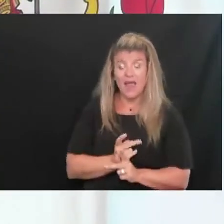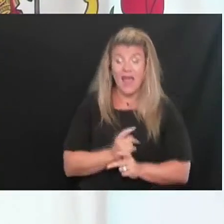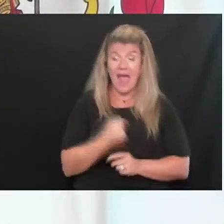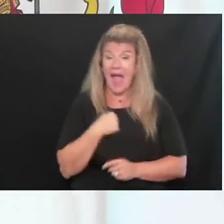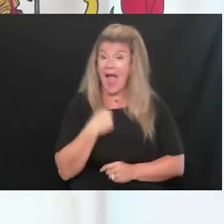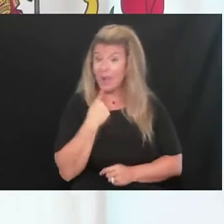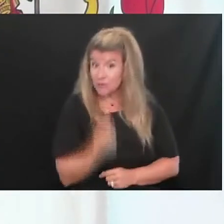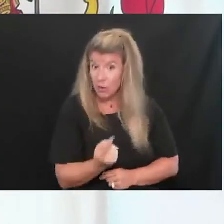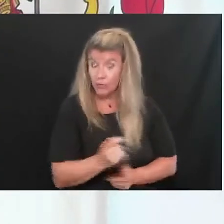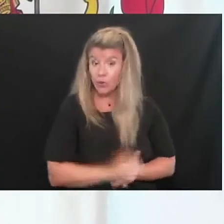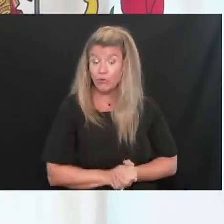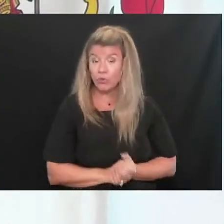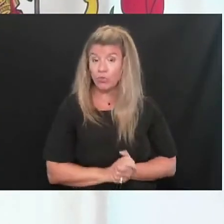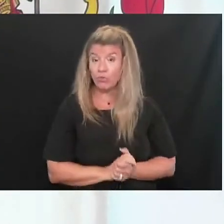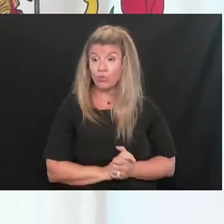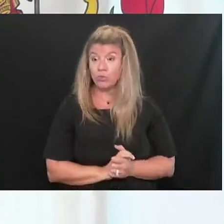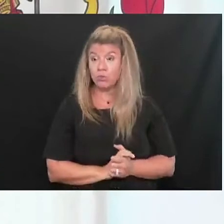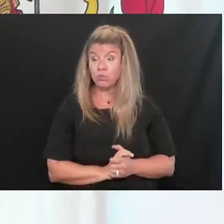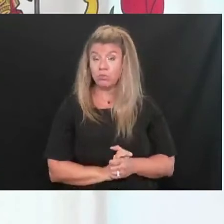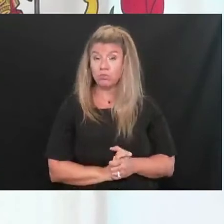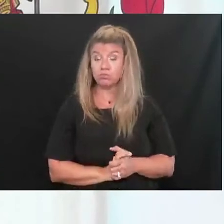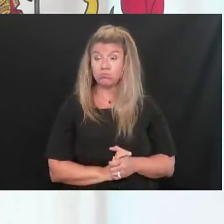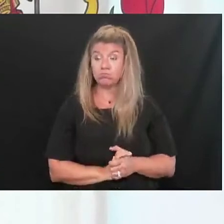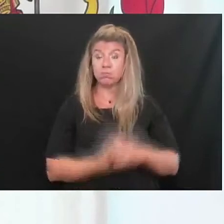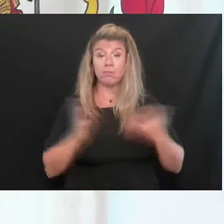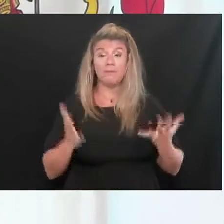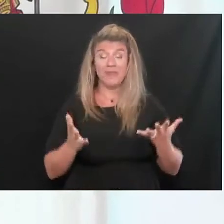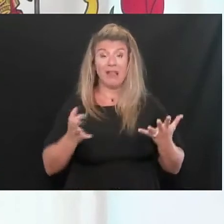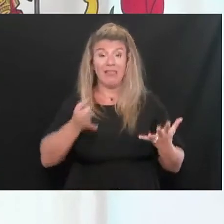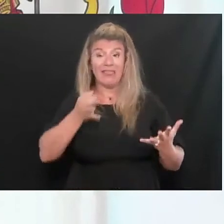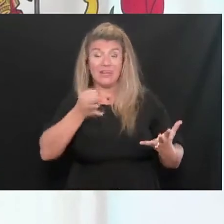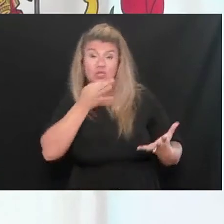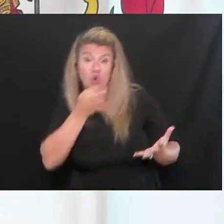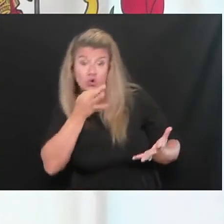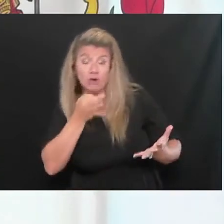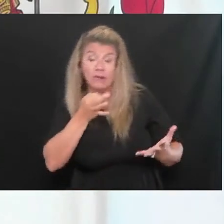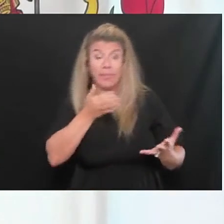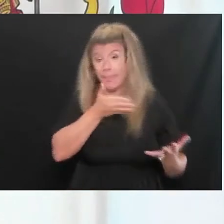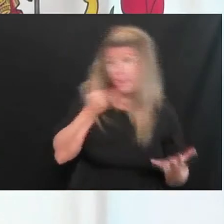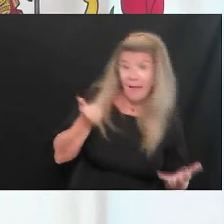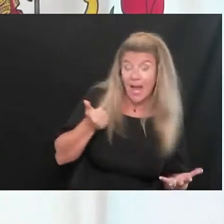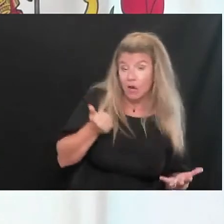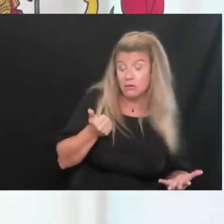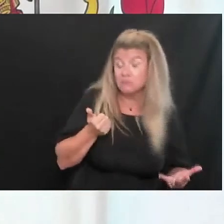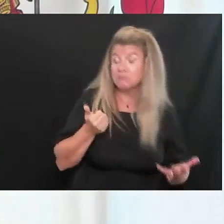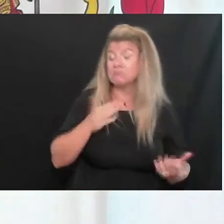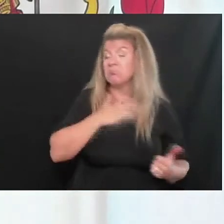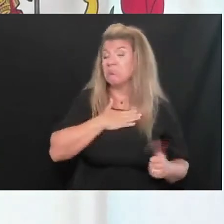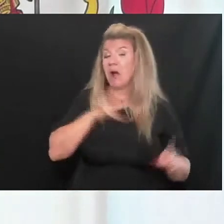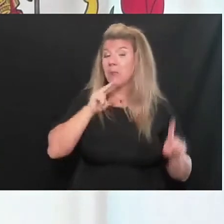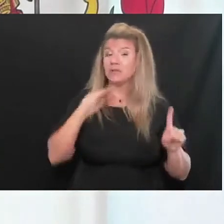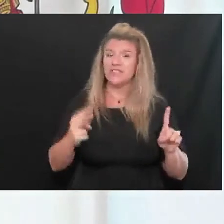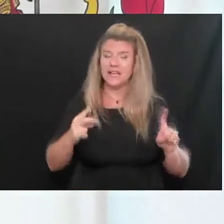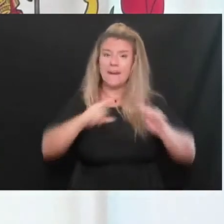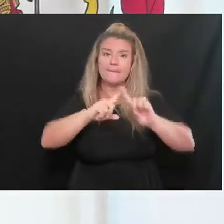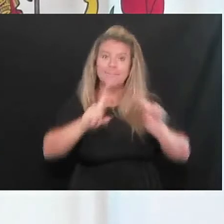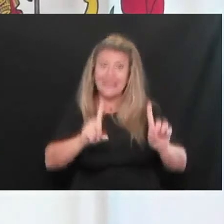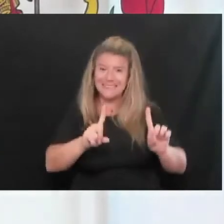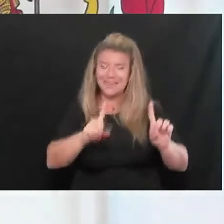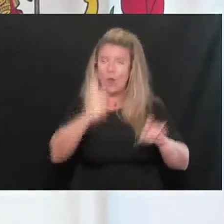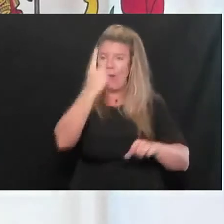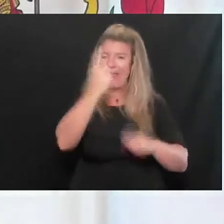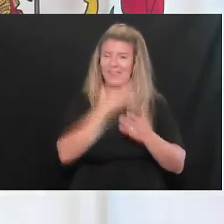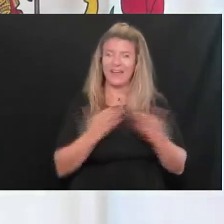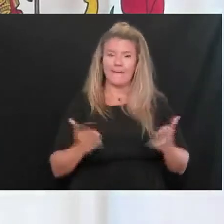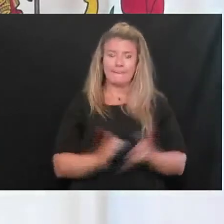that, you know, the sooner the better from my standpoint, except just this.